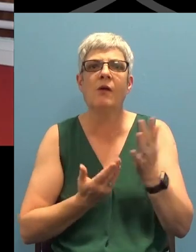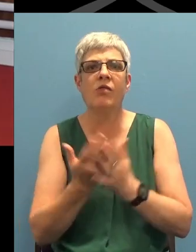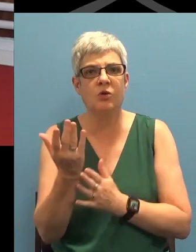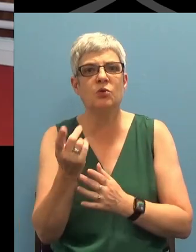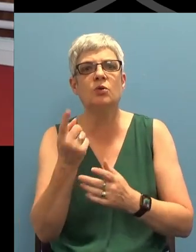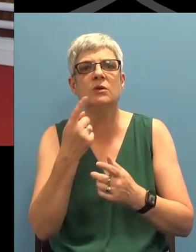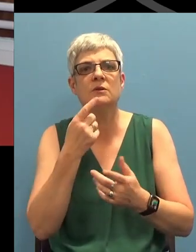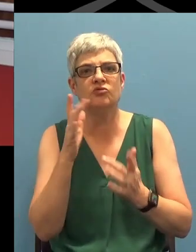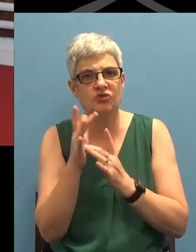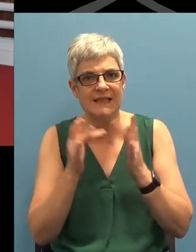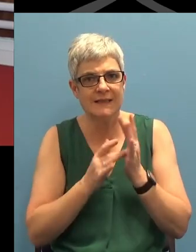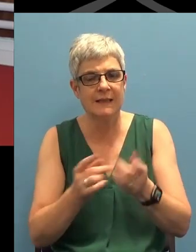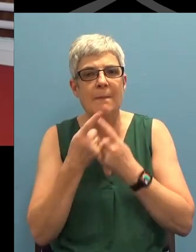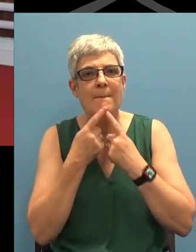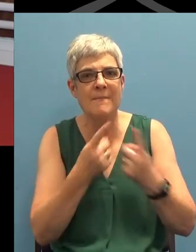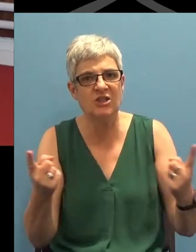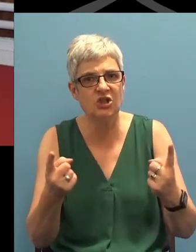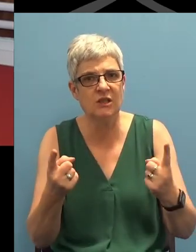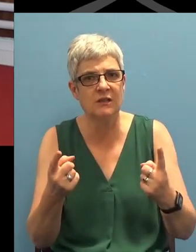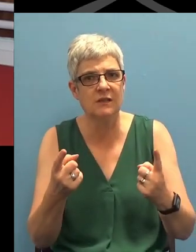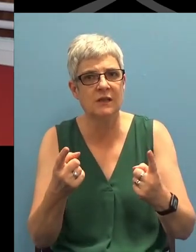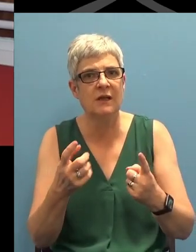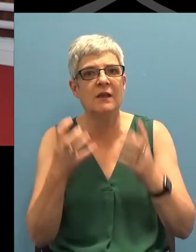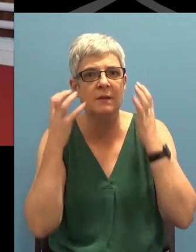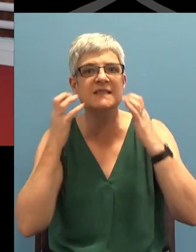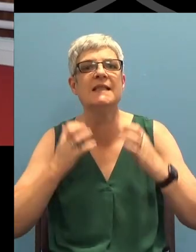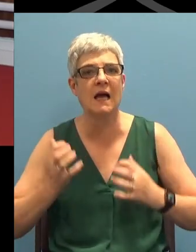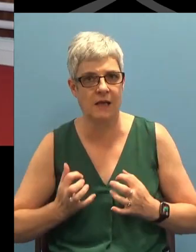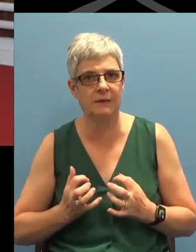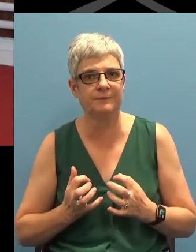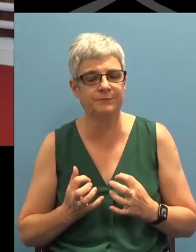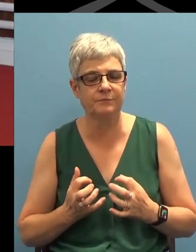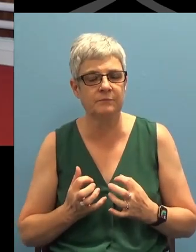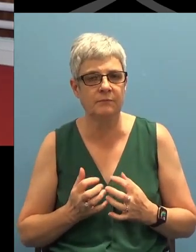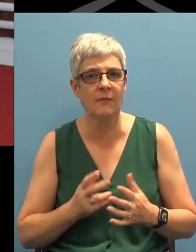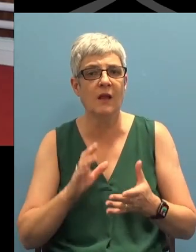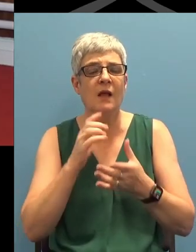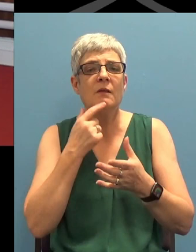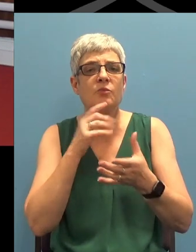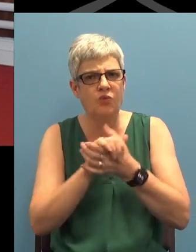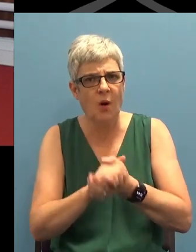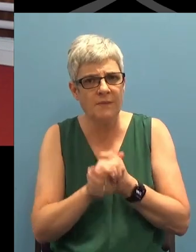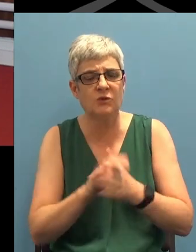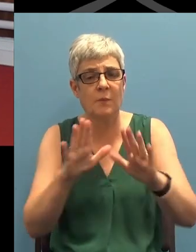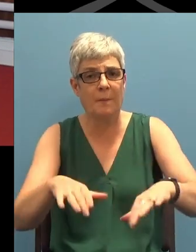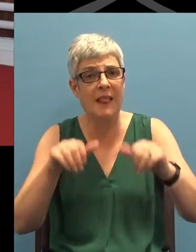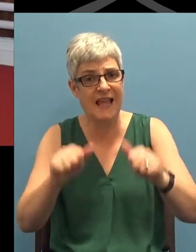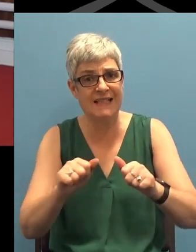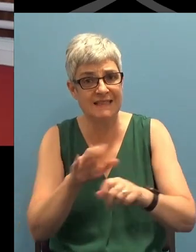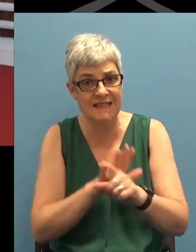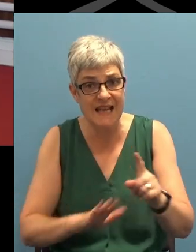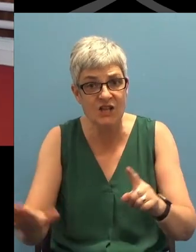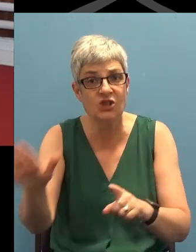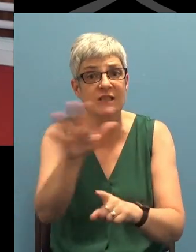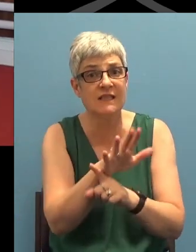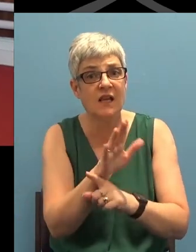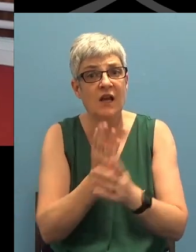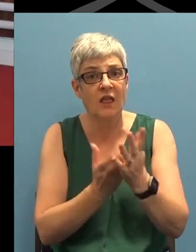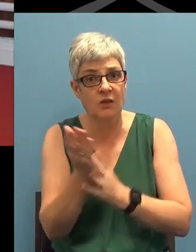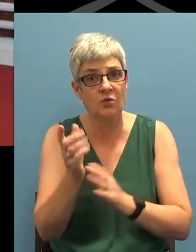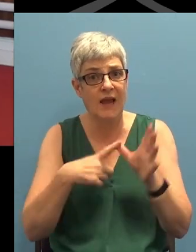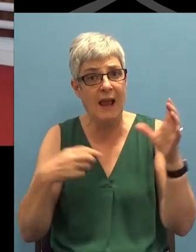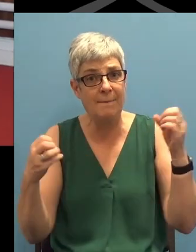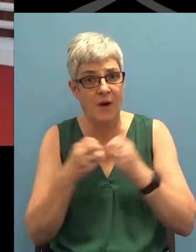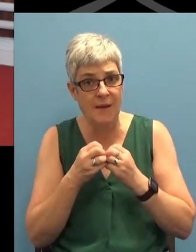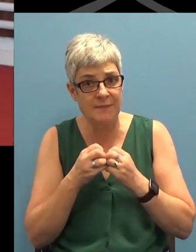message and mission of Jesus, the Messiah. The promise to bless nations through the seed of Abraham is being all the more